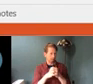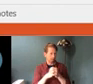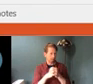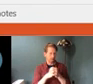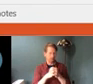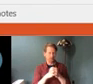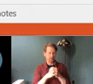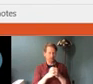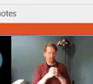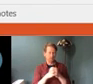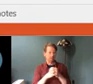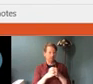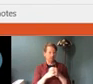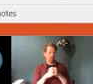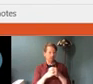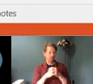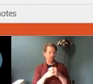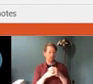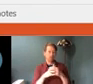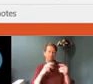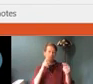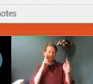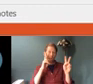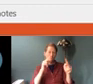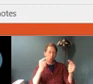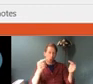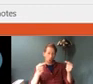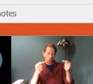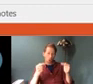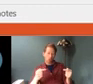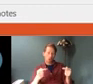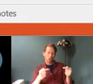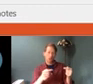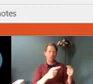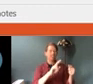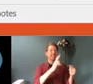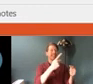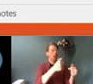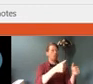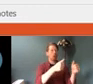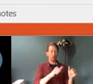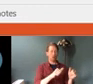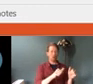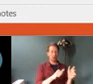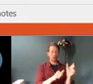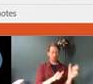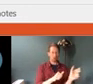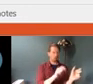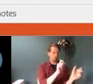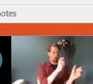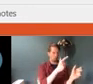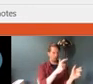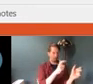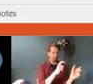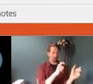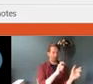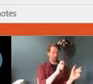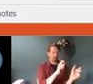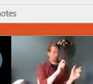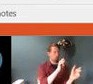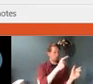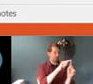same. If we look at this locus here, by length, both of the alleles are 12, so 12 units